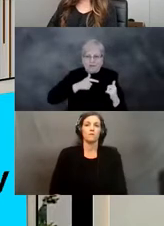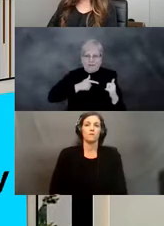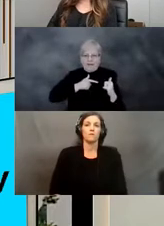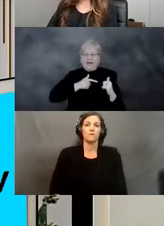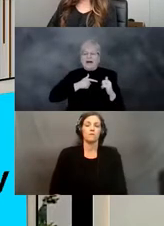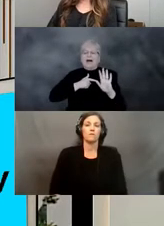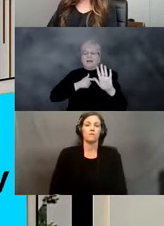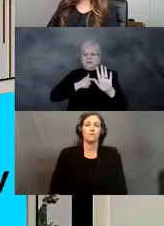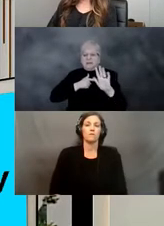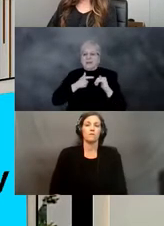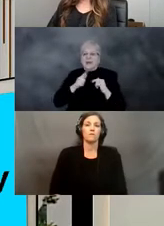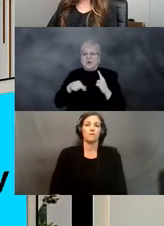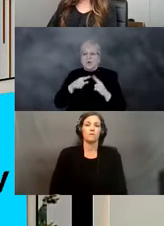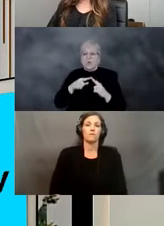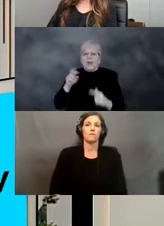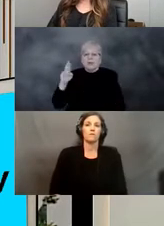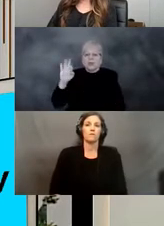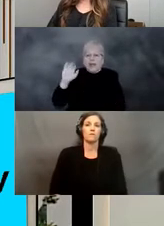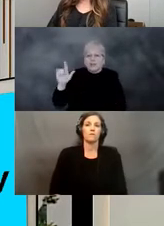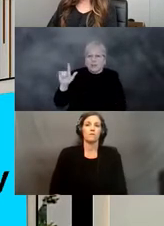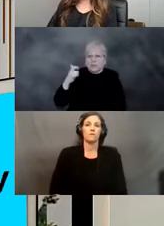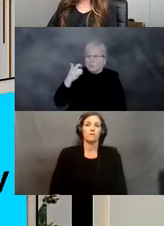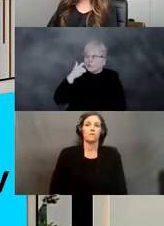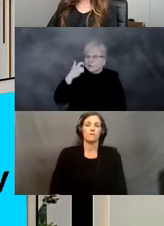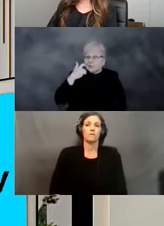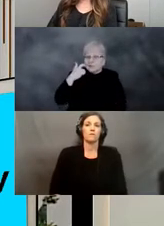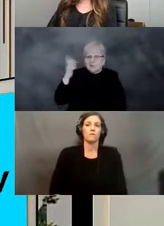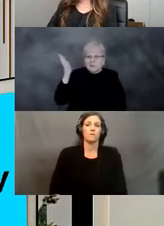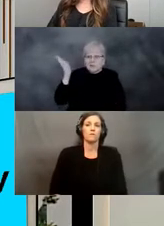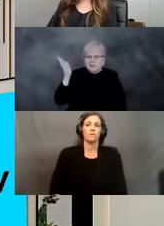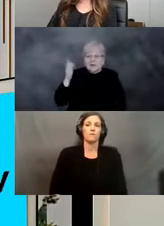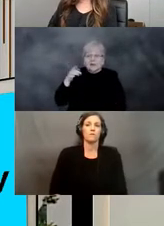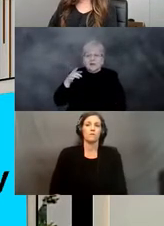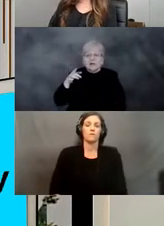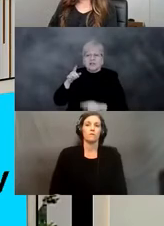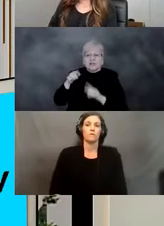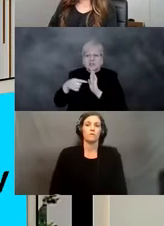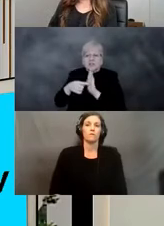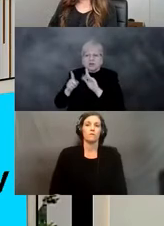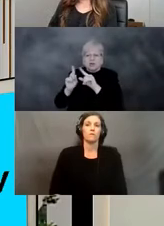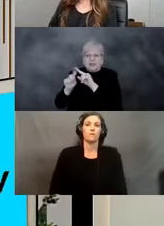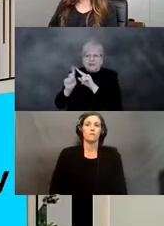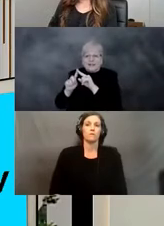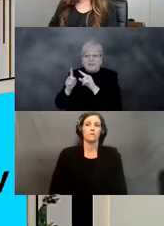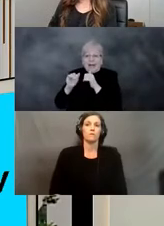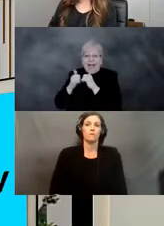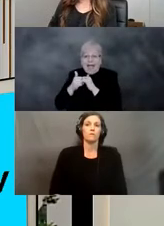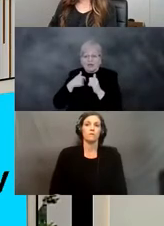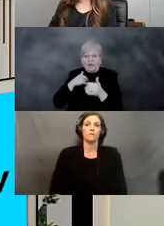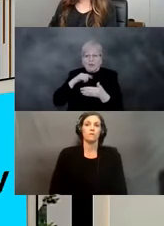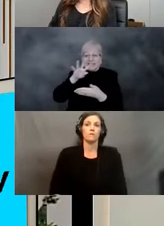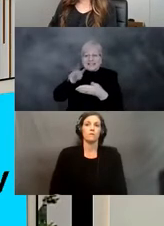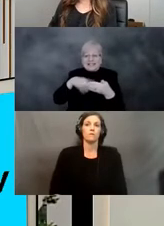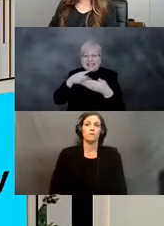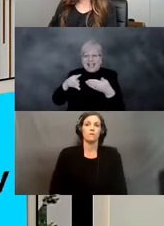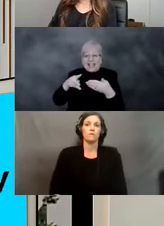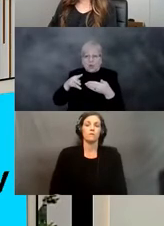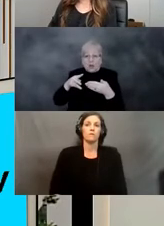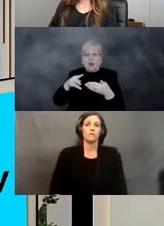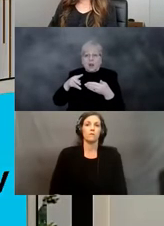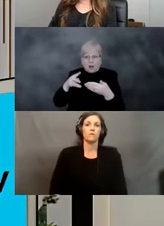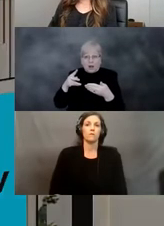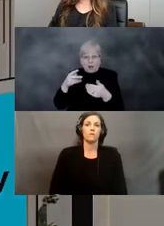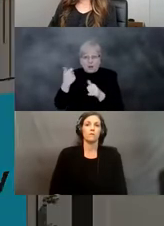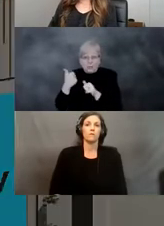when Rachel was presenting and she showed you all the ways you can schedule, it is much like